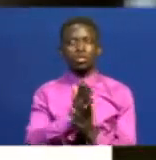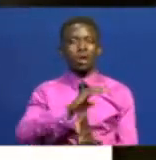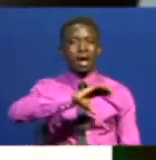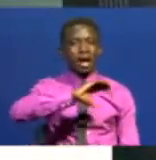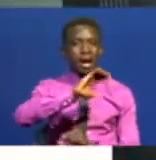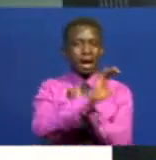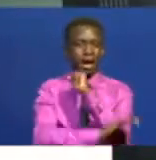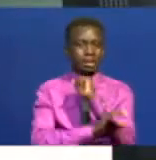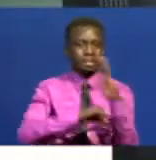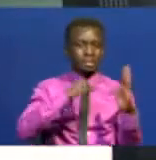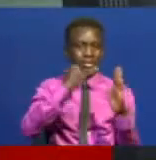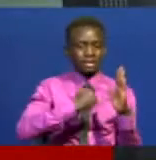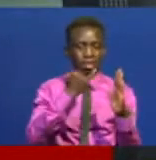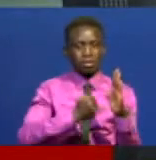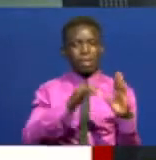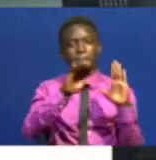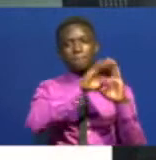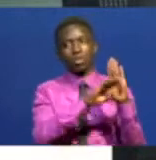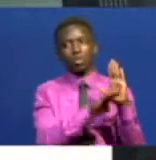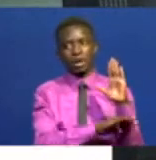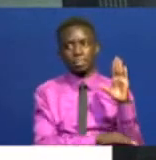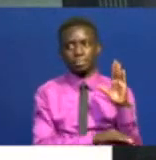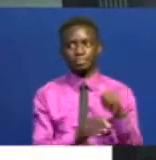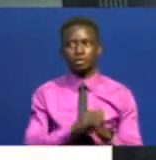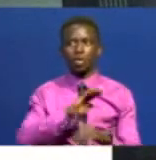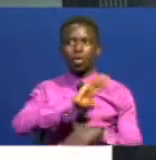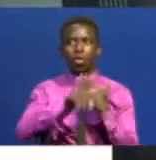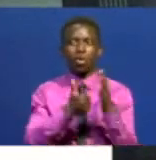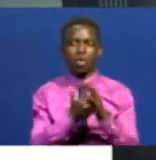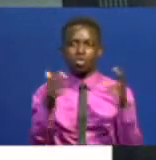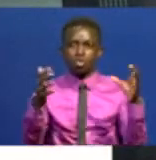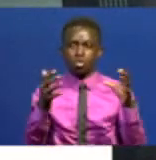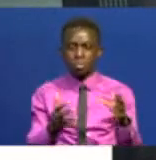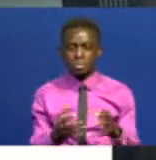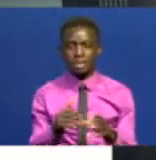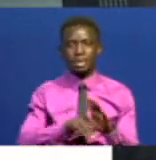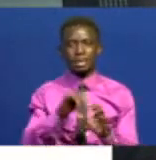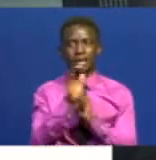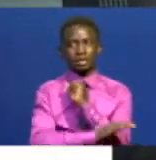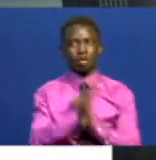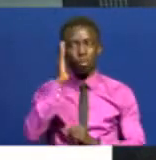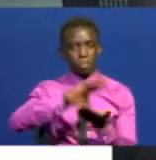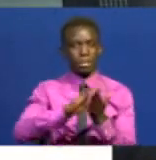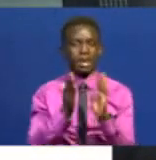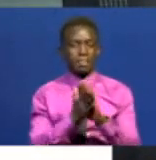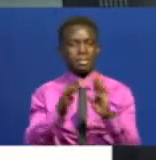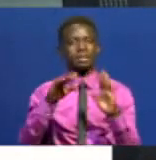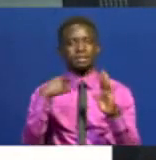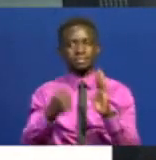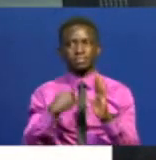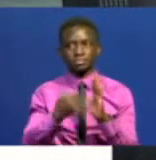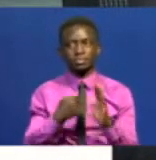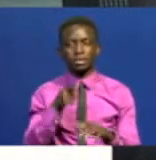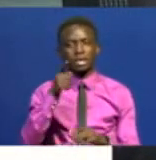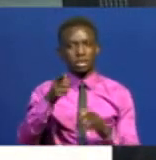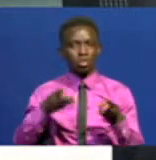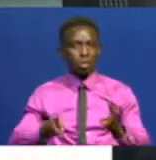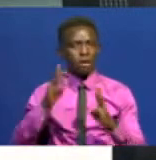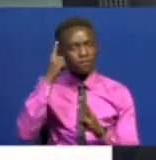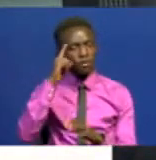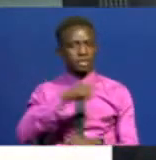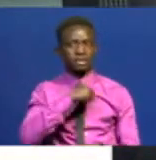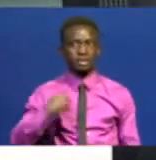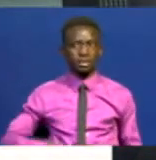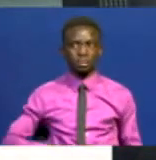Parks program. Every corner of this country is going to be an industrial space. This is a model of China. This is a model of the Asian